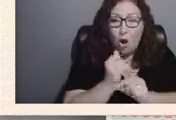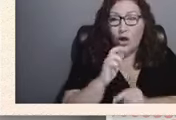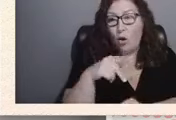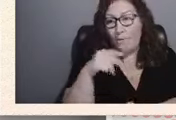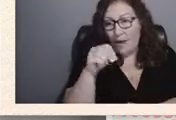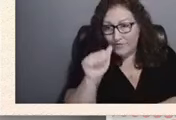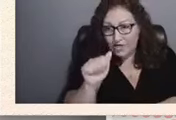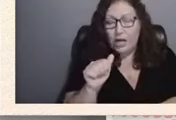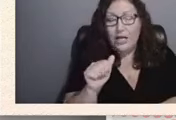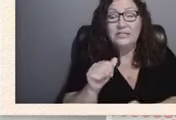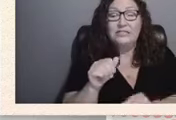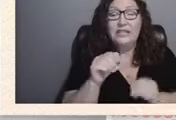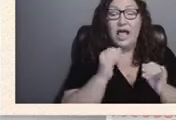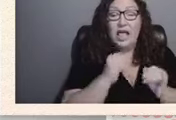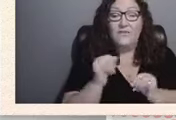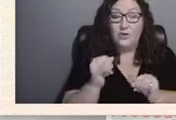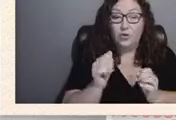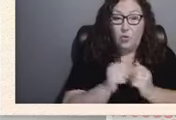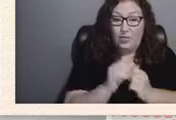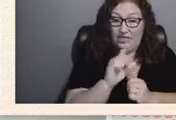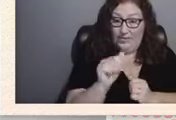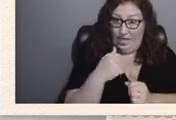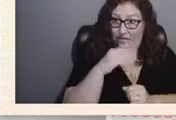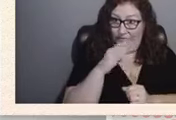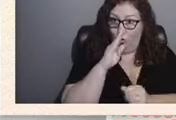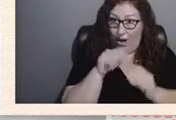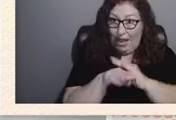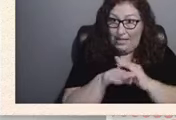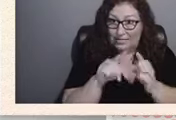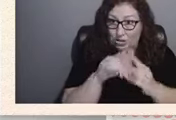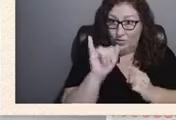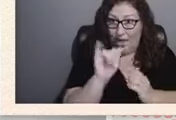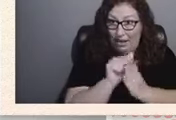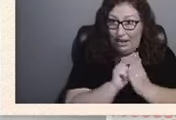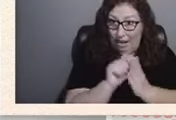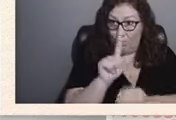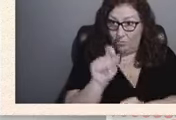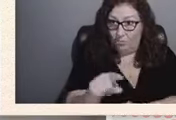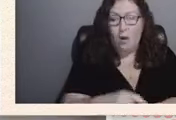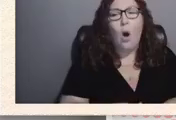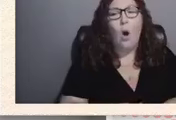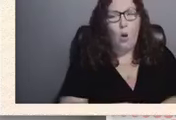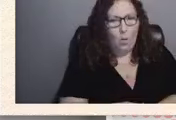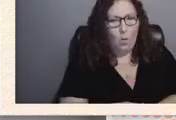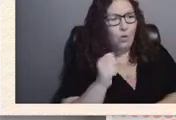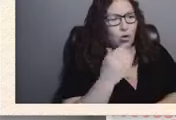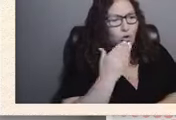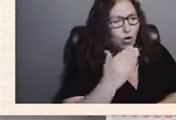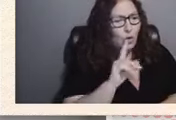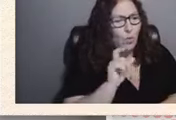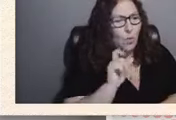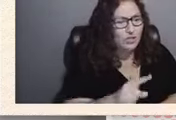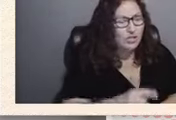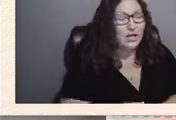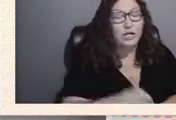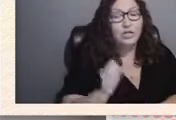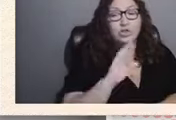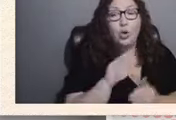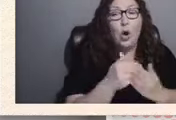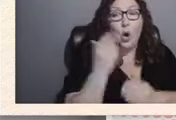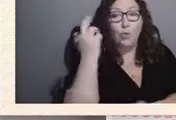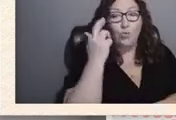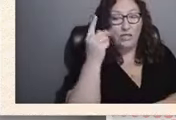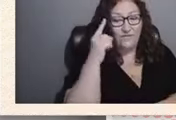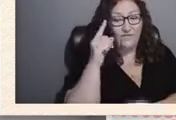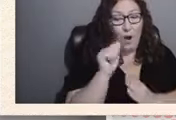a disability have direct access to the account? Oh, good question. So the whole purpose of ABLE accounts was